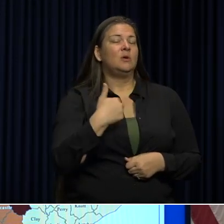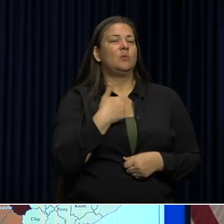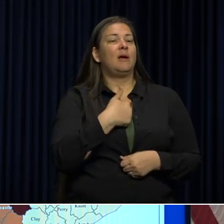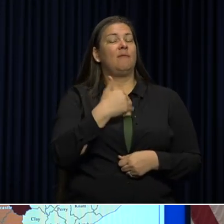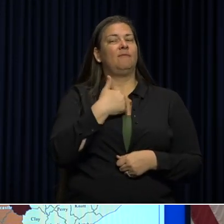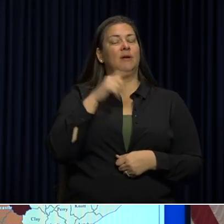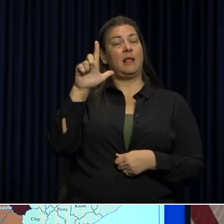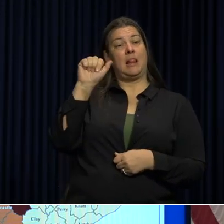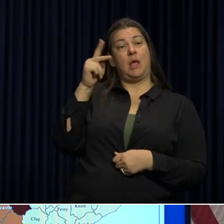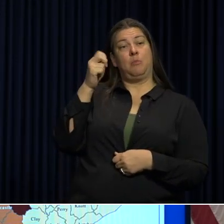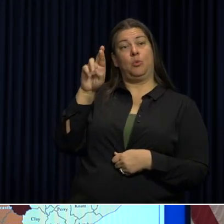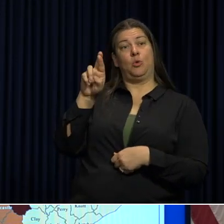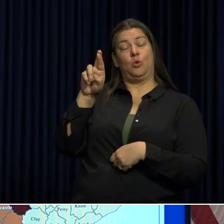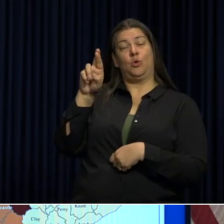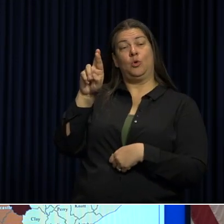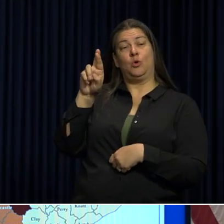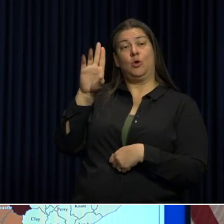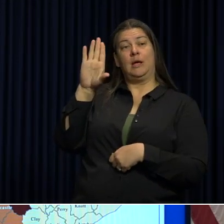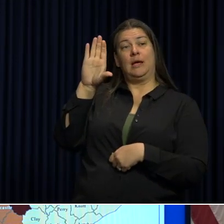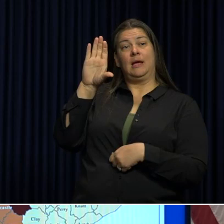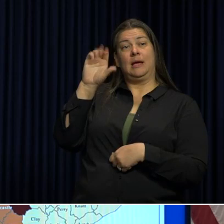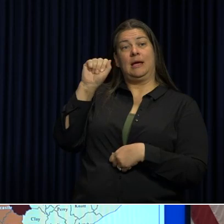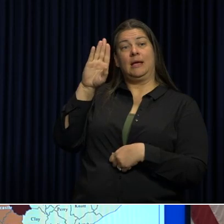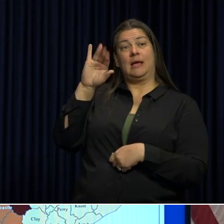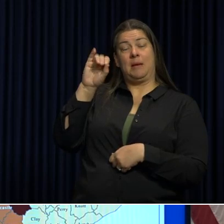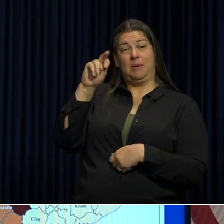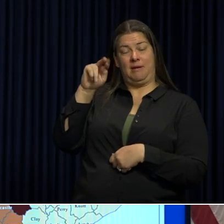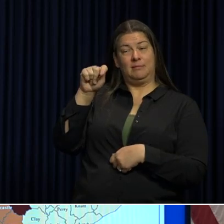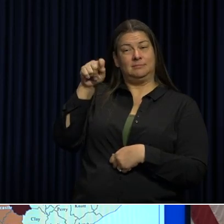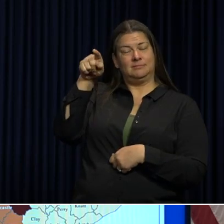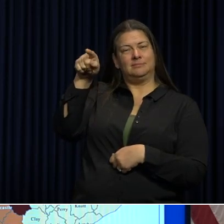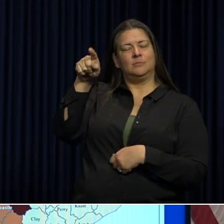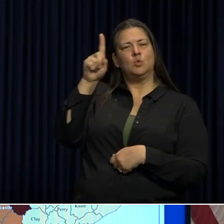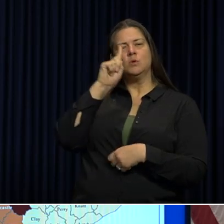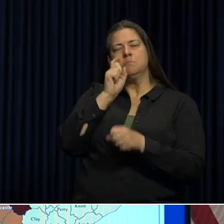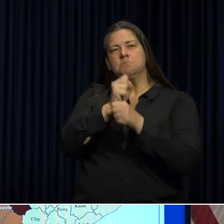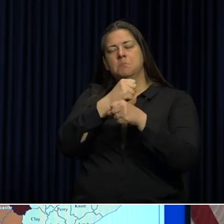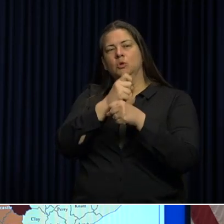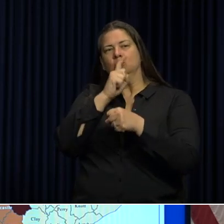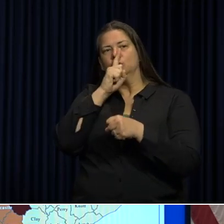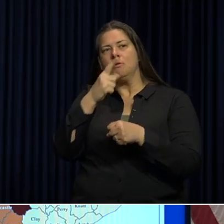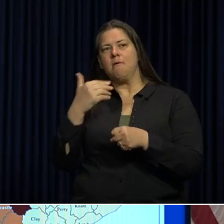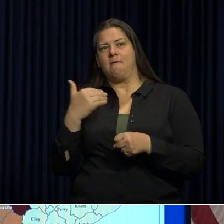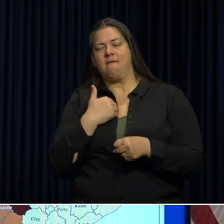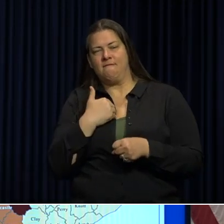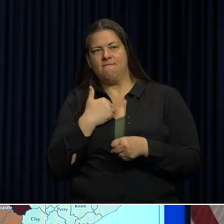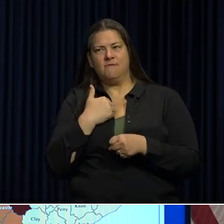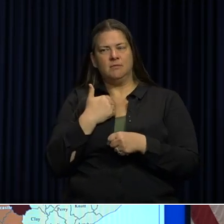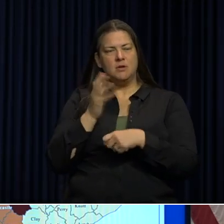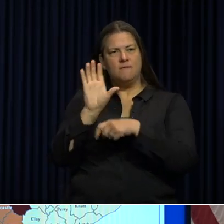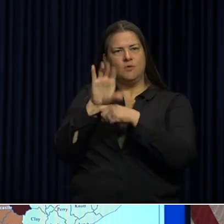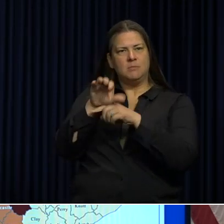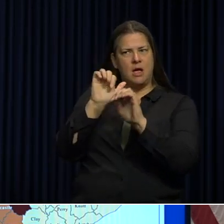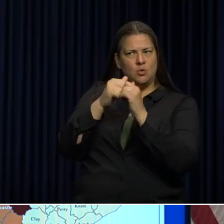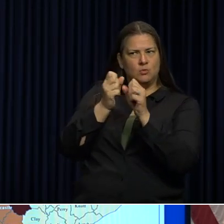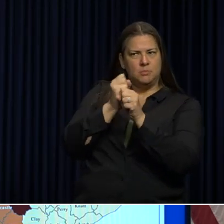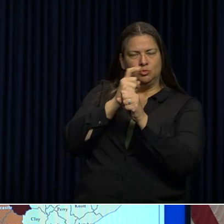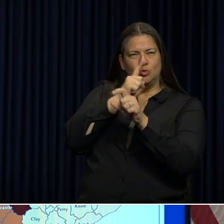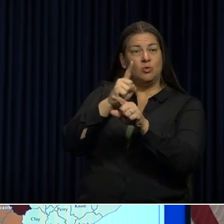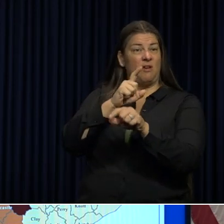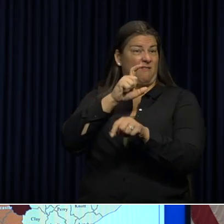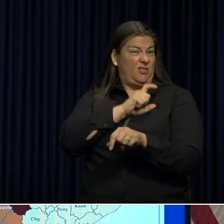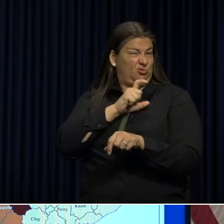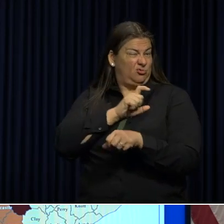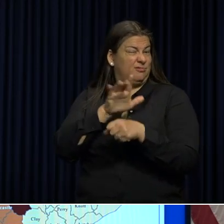labor cabinet and others that will be out there ensuring that we have enforcement. We're going to ask our local officials to help us with that.